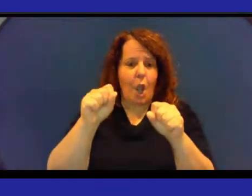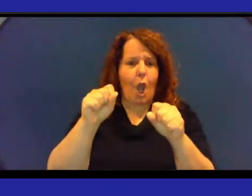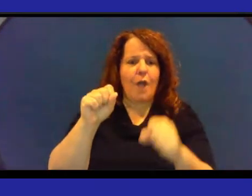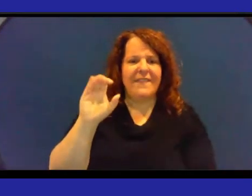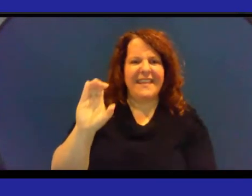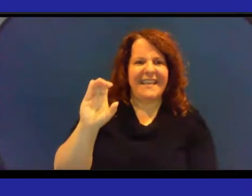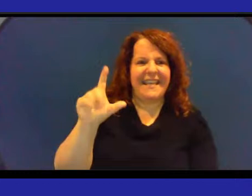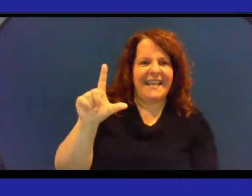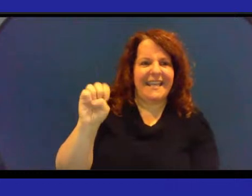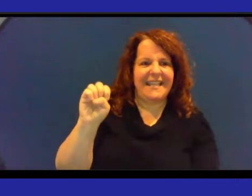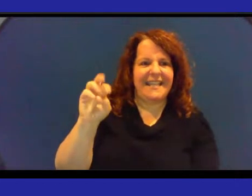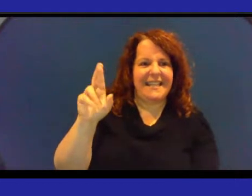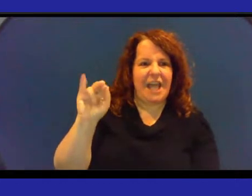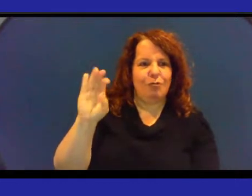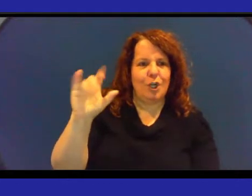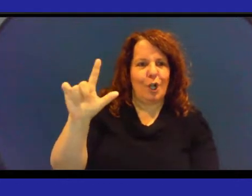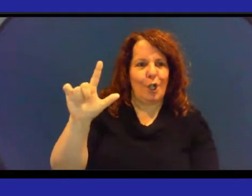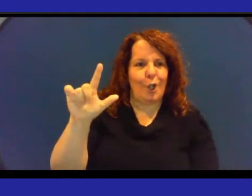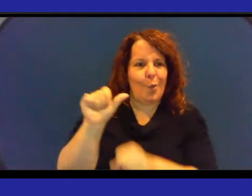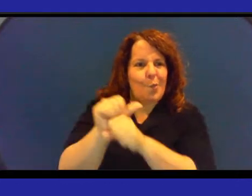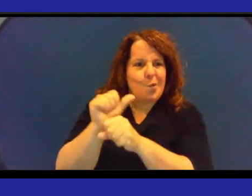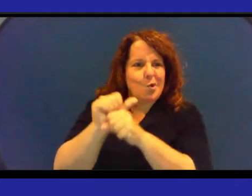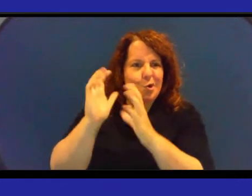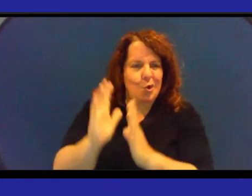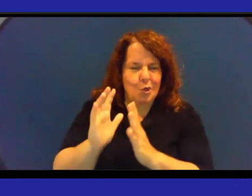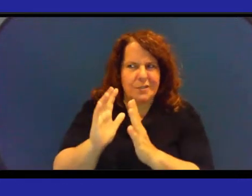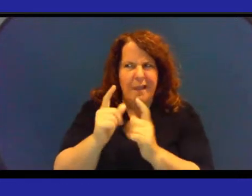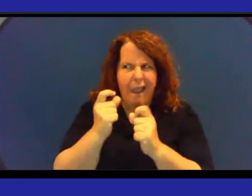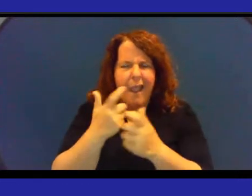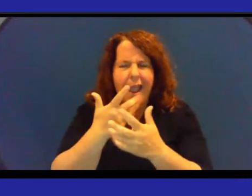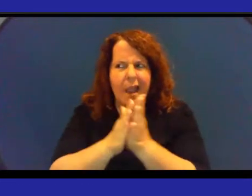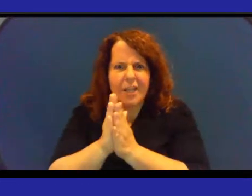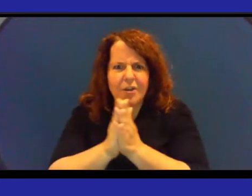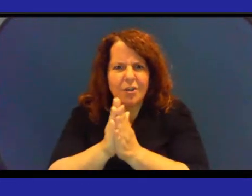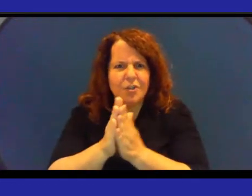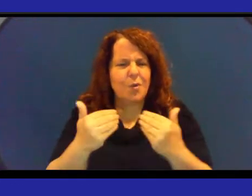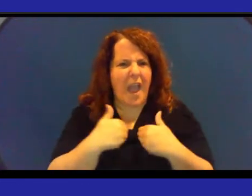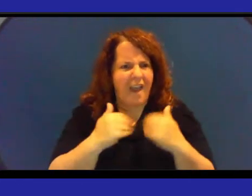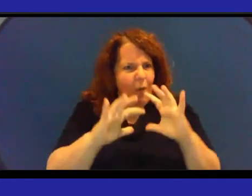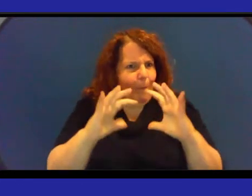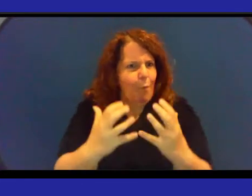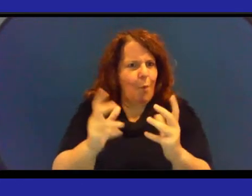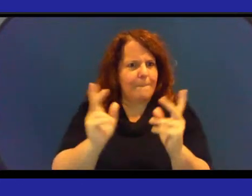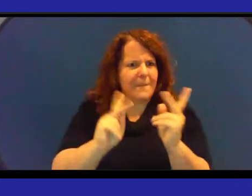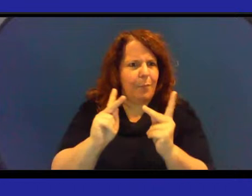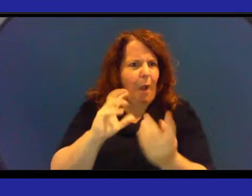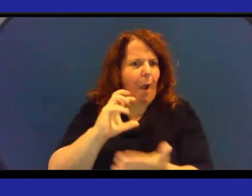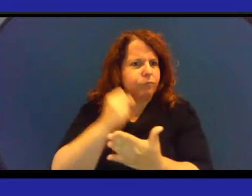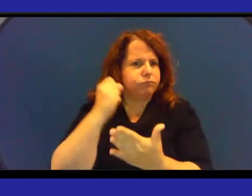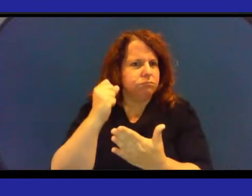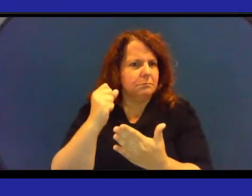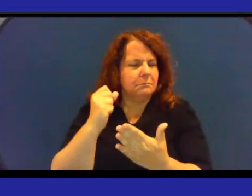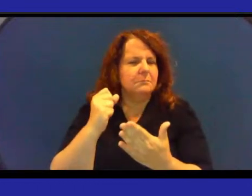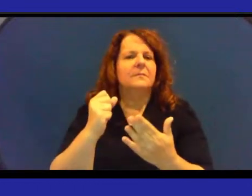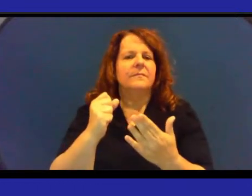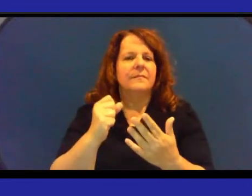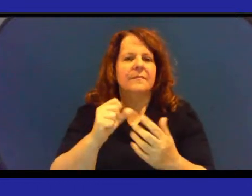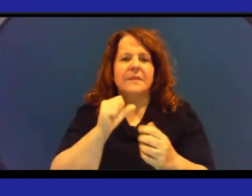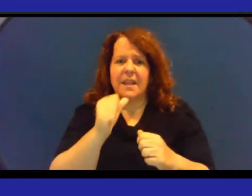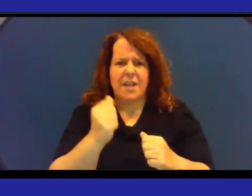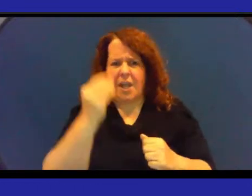can be quite interesting because you have a pool that will not be necessarily like the one that you will think